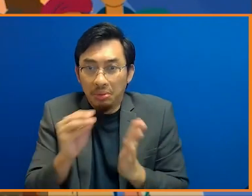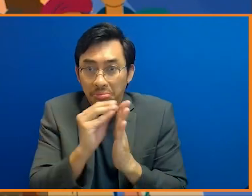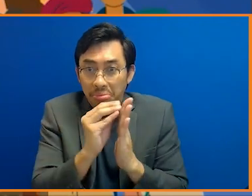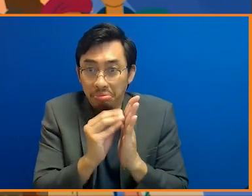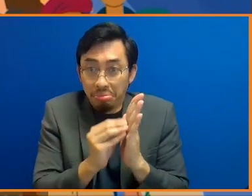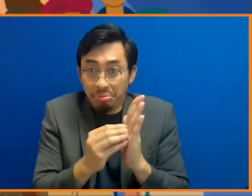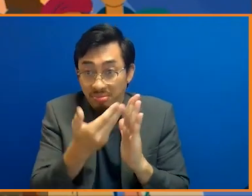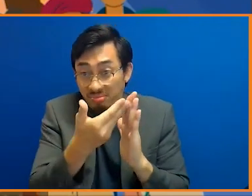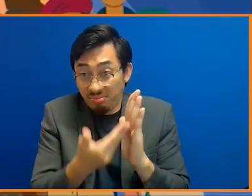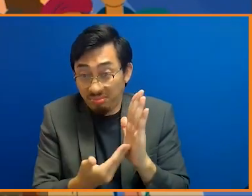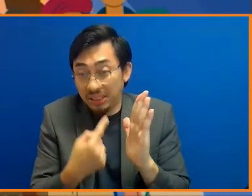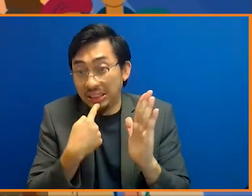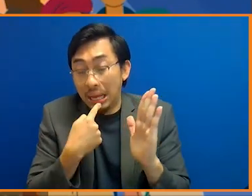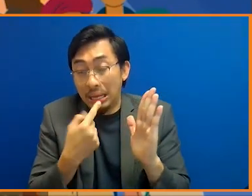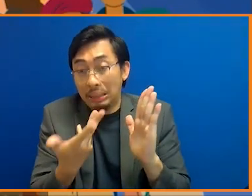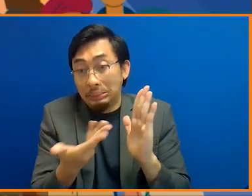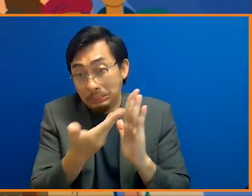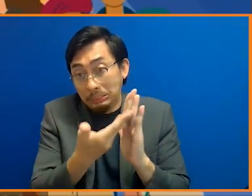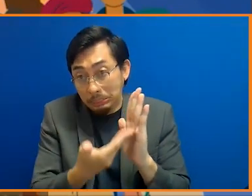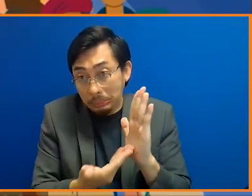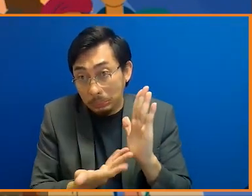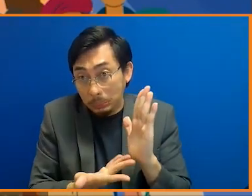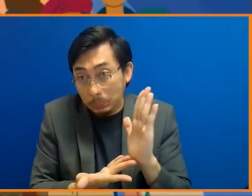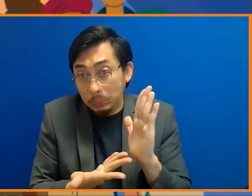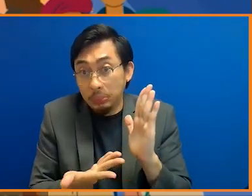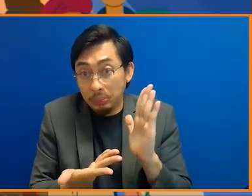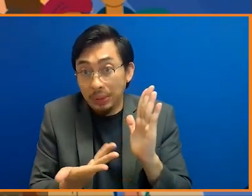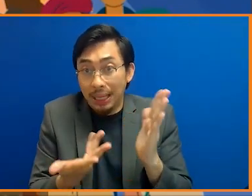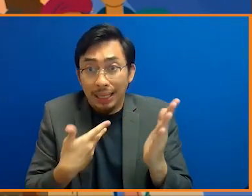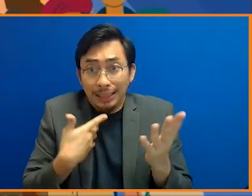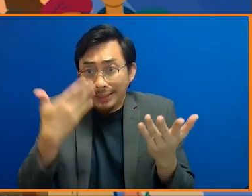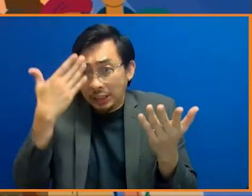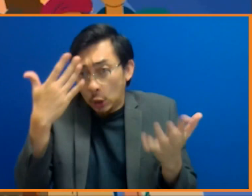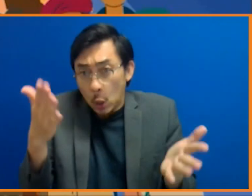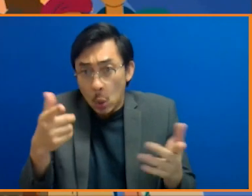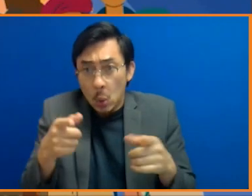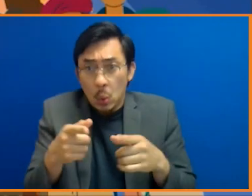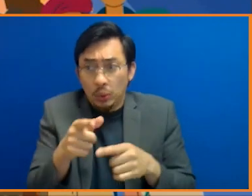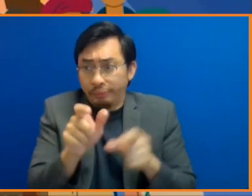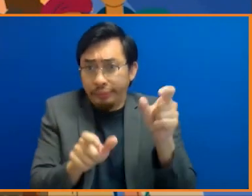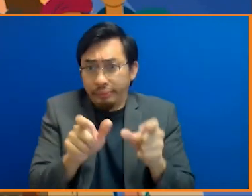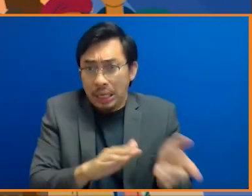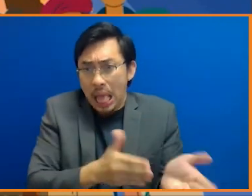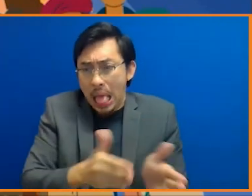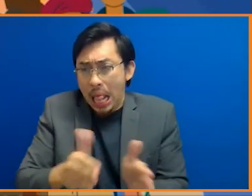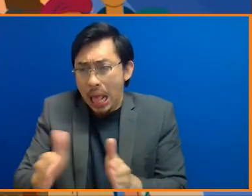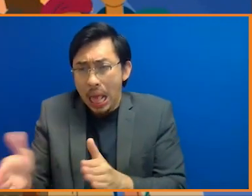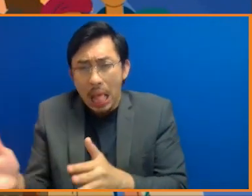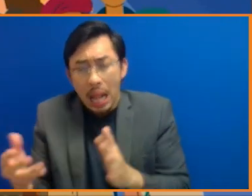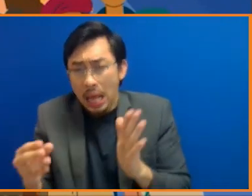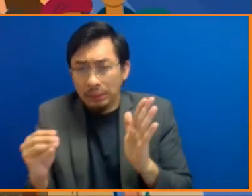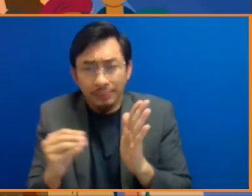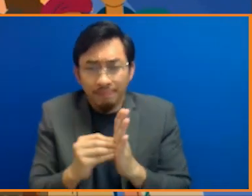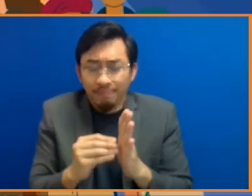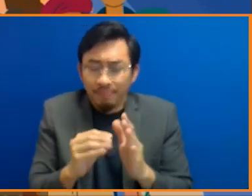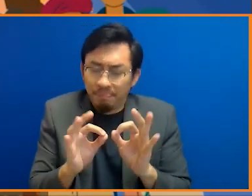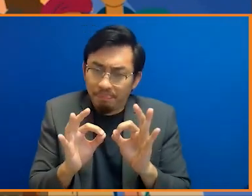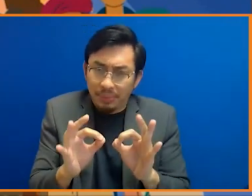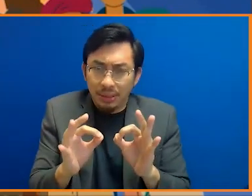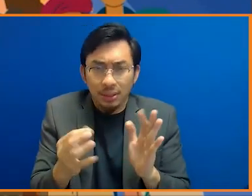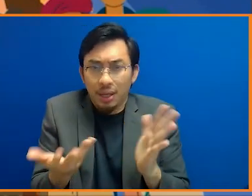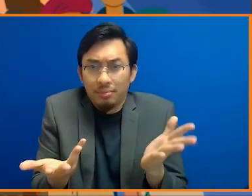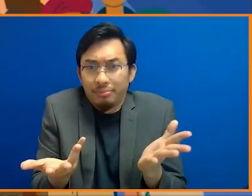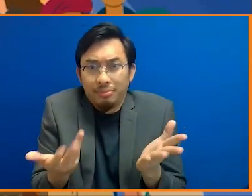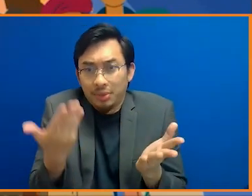Okay, because the record and other things will never be known exact number of human casualties due